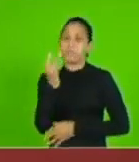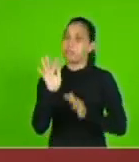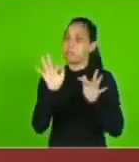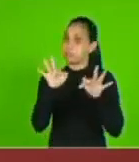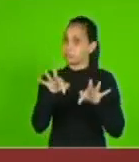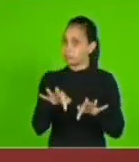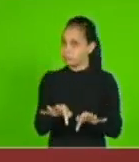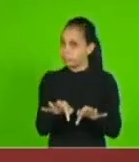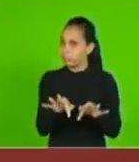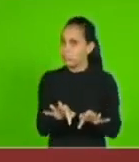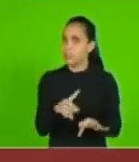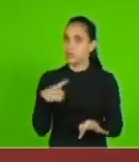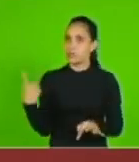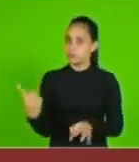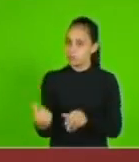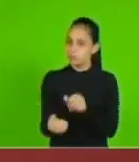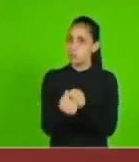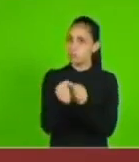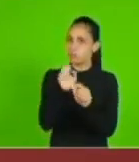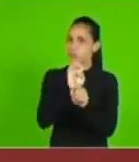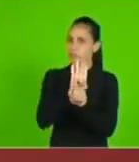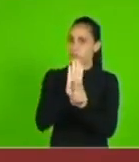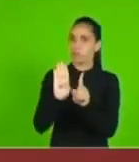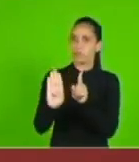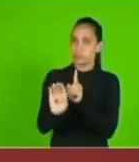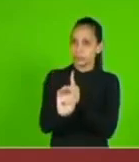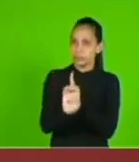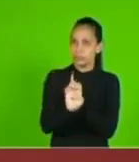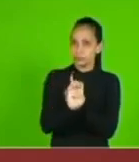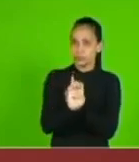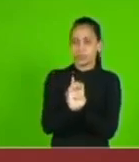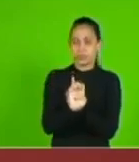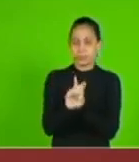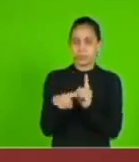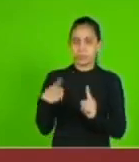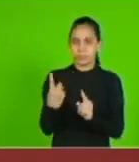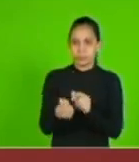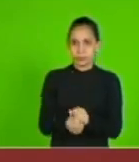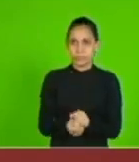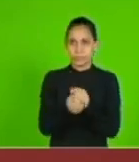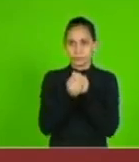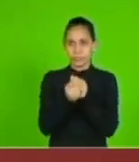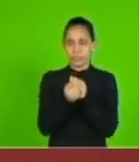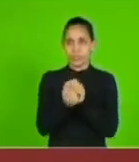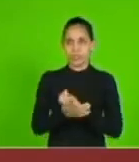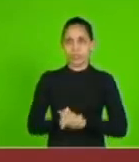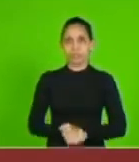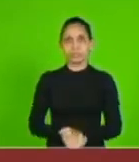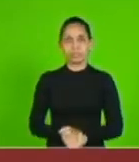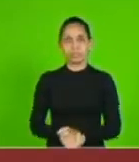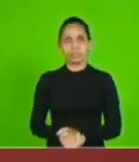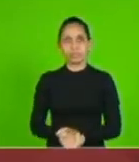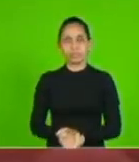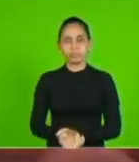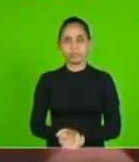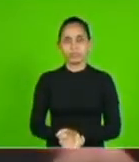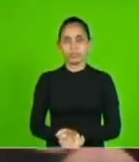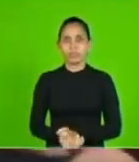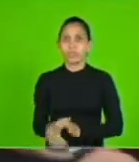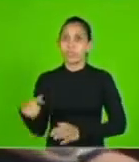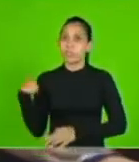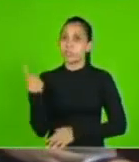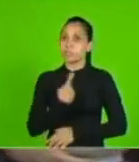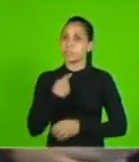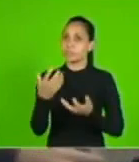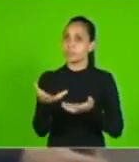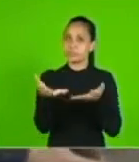bring the seminar to an end and participating on the Sunday School. And once again, the Lord is going to speak deeply with us.